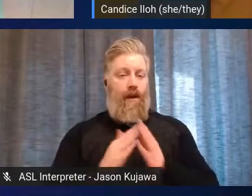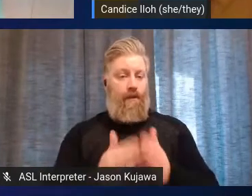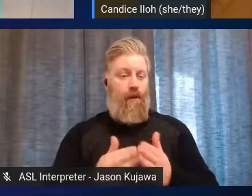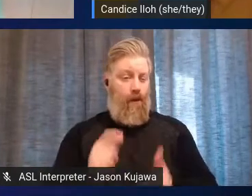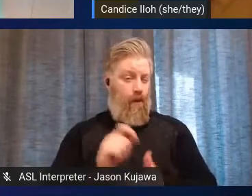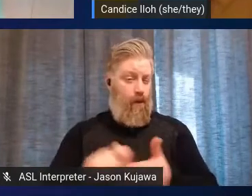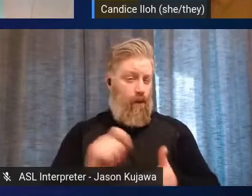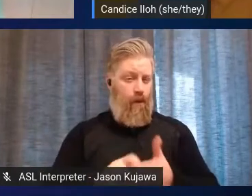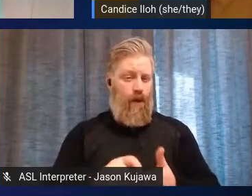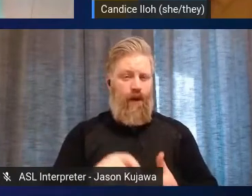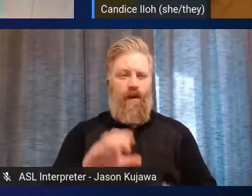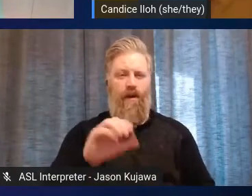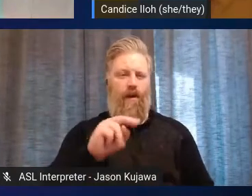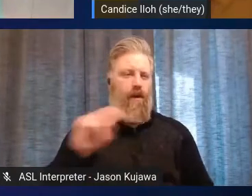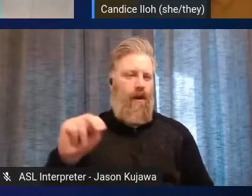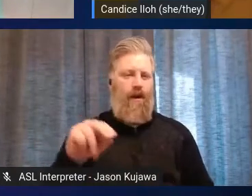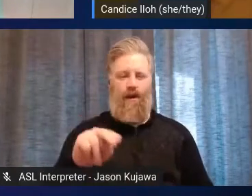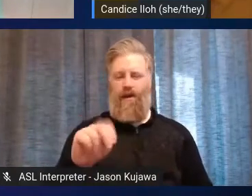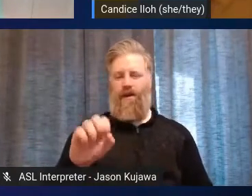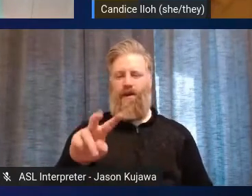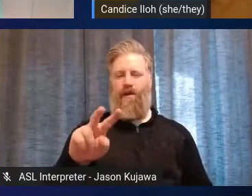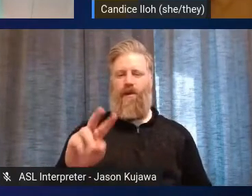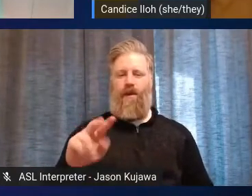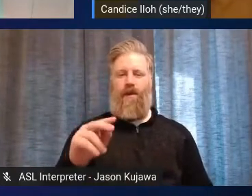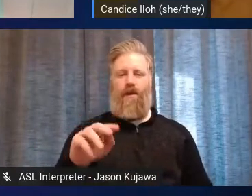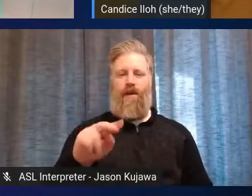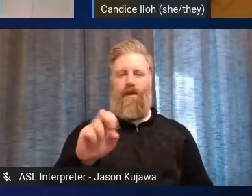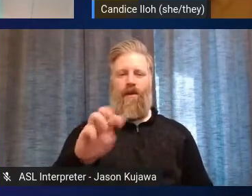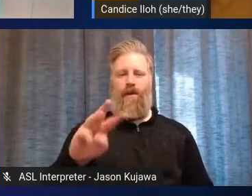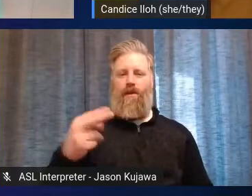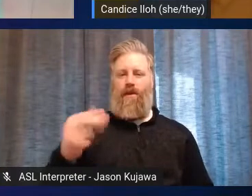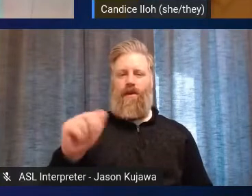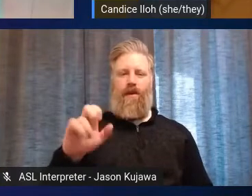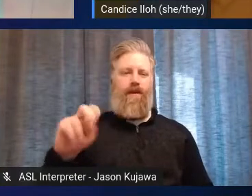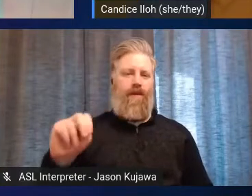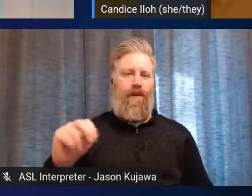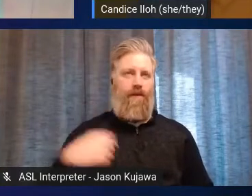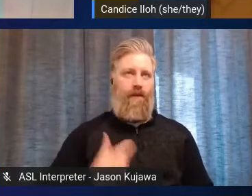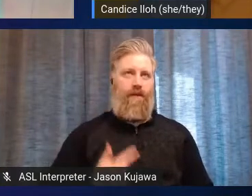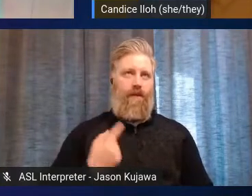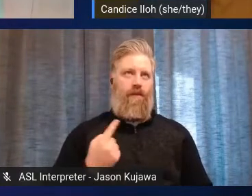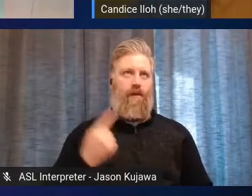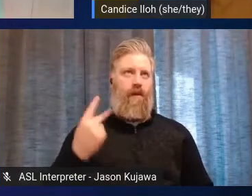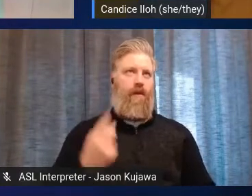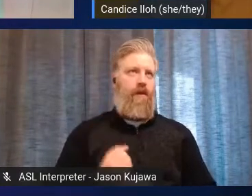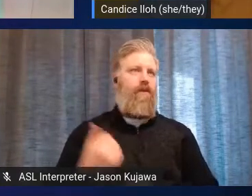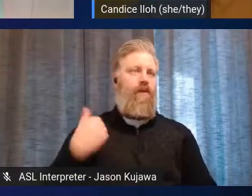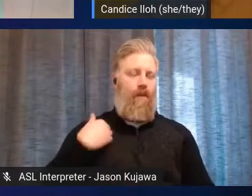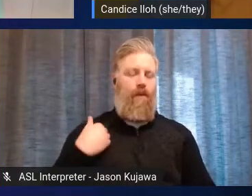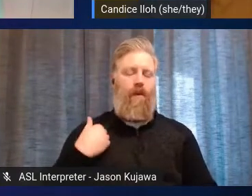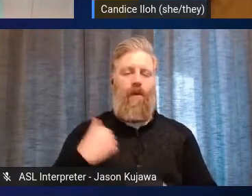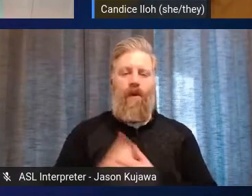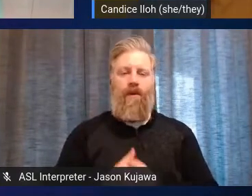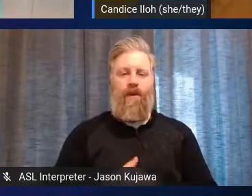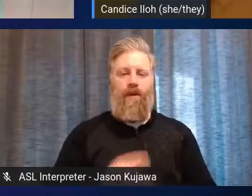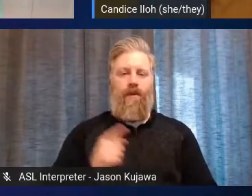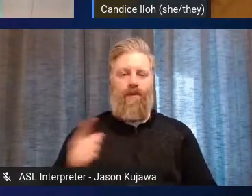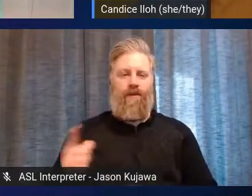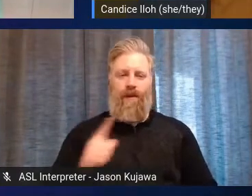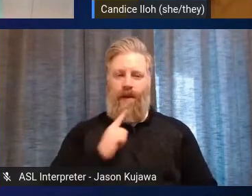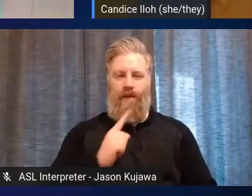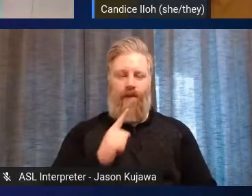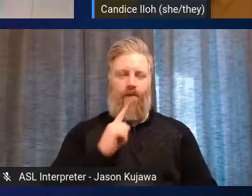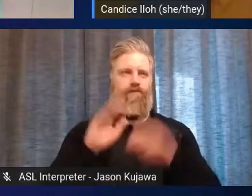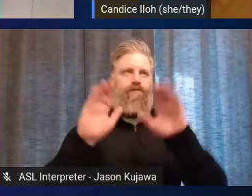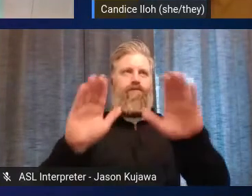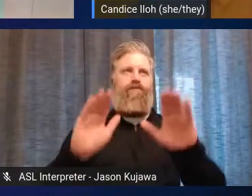where I lived last year, or I guess a year and a half ago now. And there's a phenomenal cemetery in